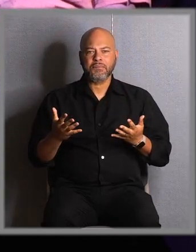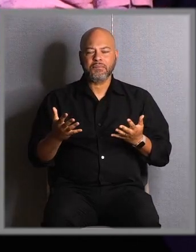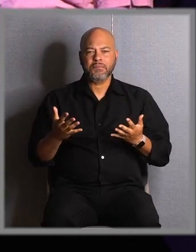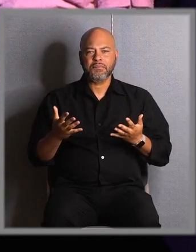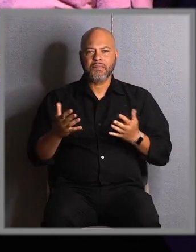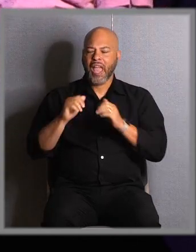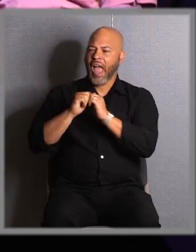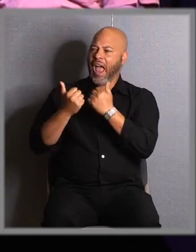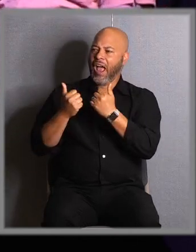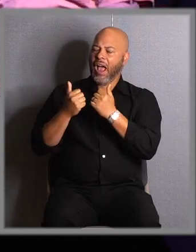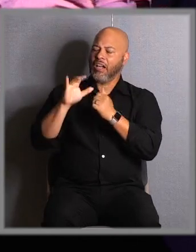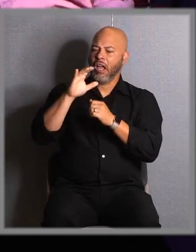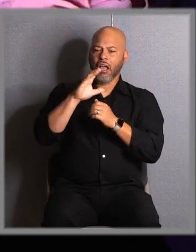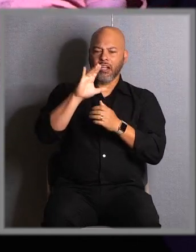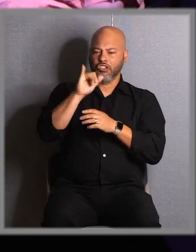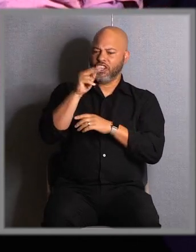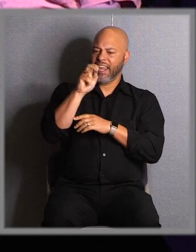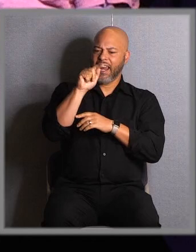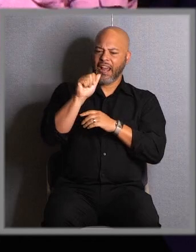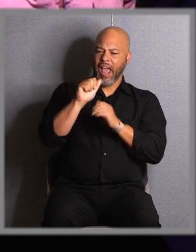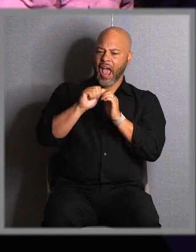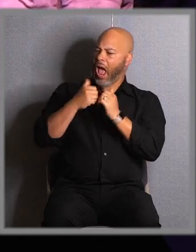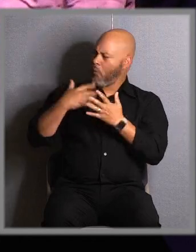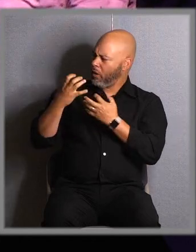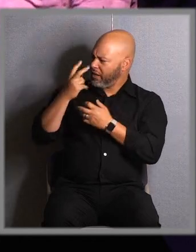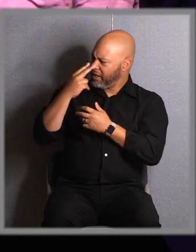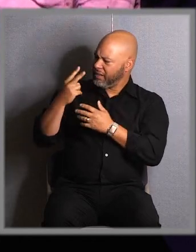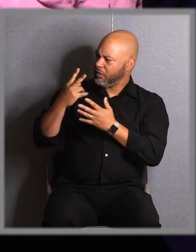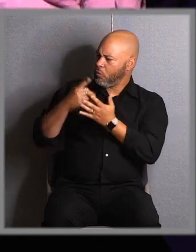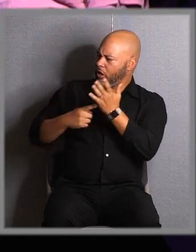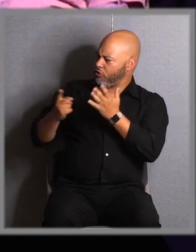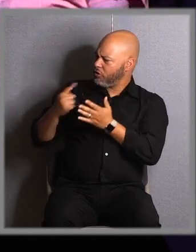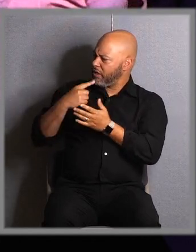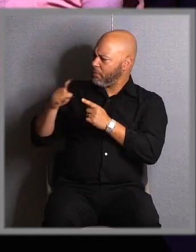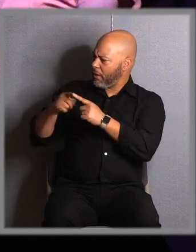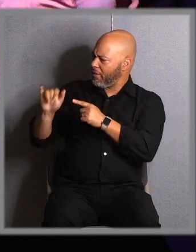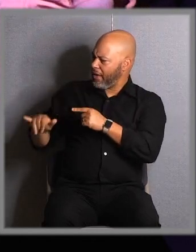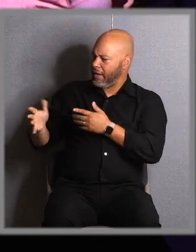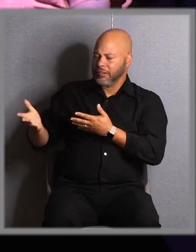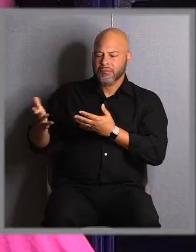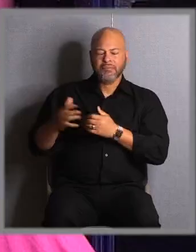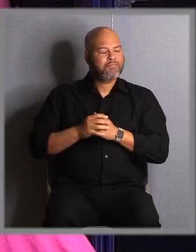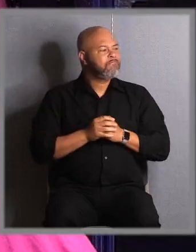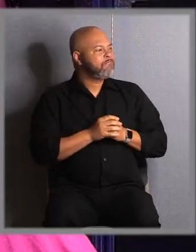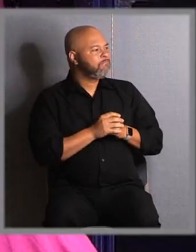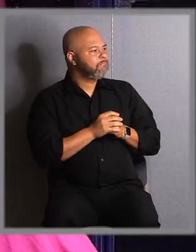How would you act? Janetta, I'd love to hear your heart on that.